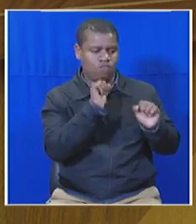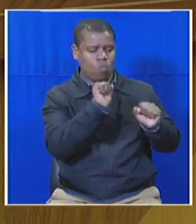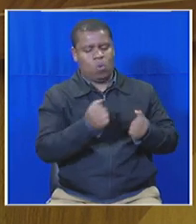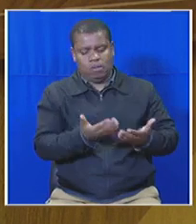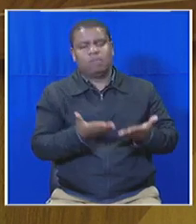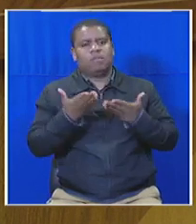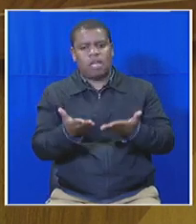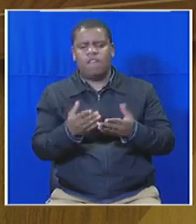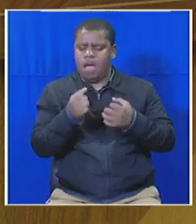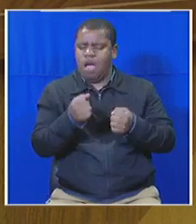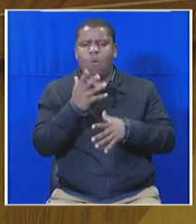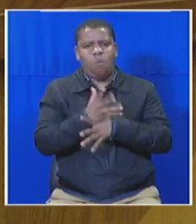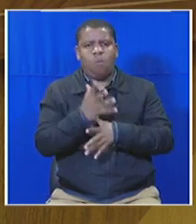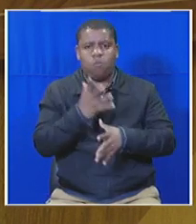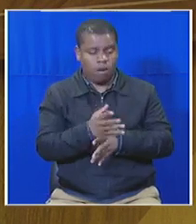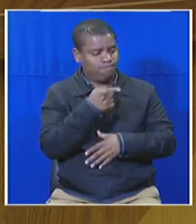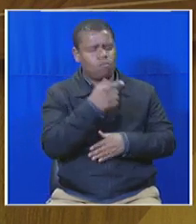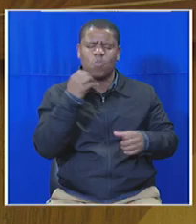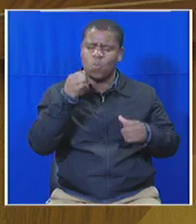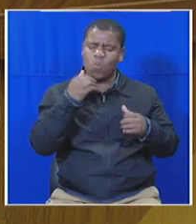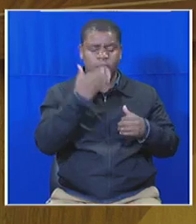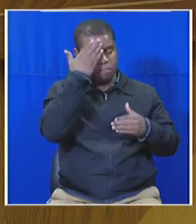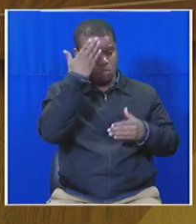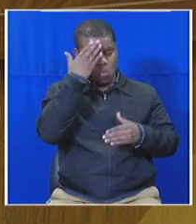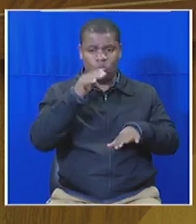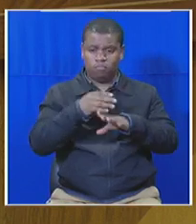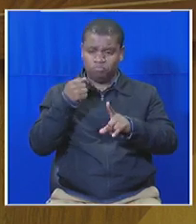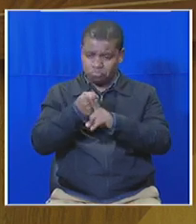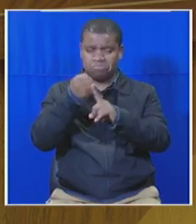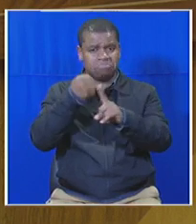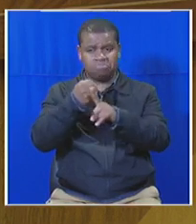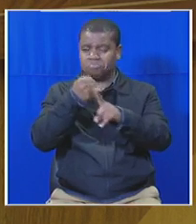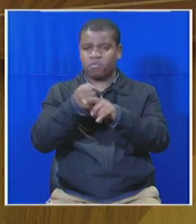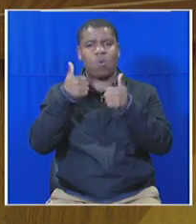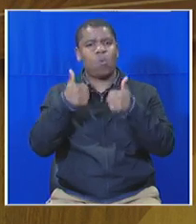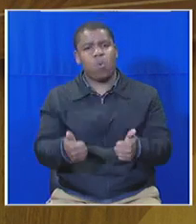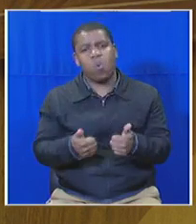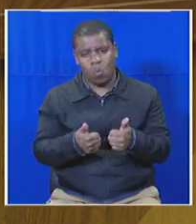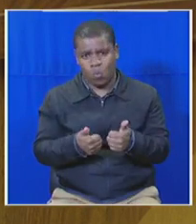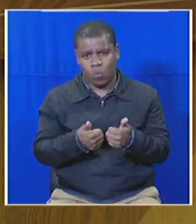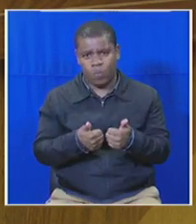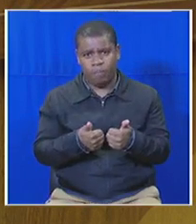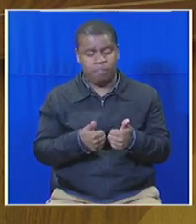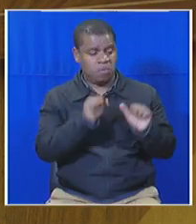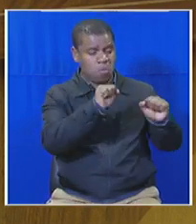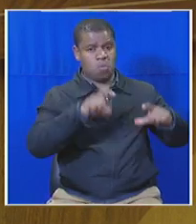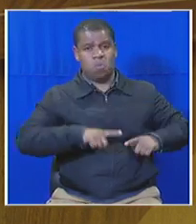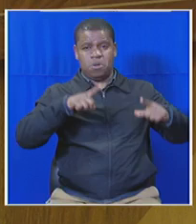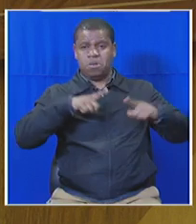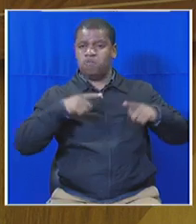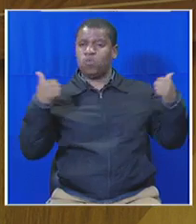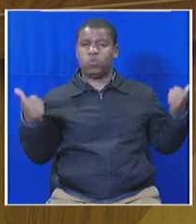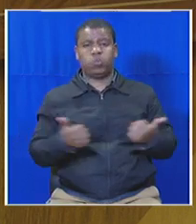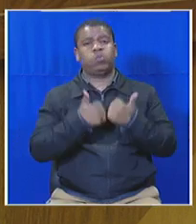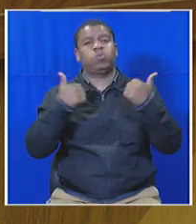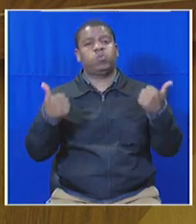your hard work, please know that you have fought a good fight. You have lived your life.